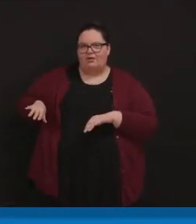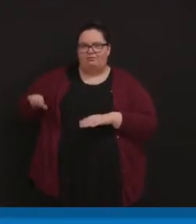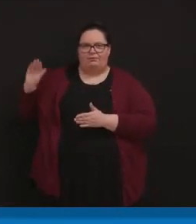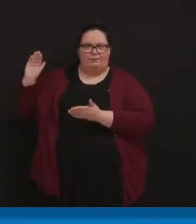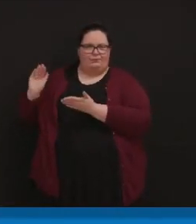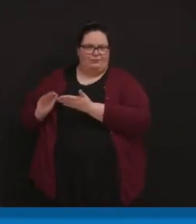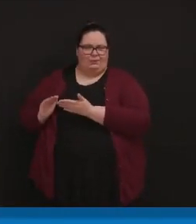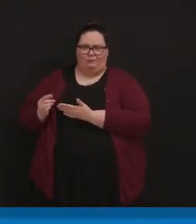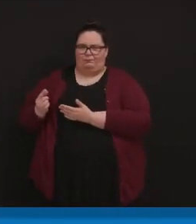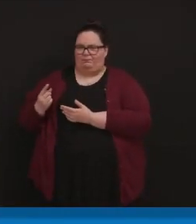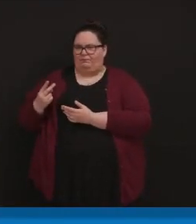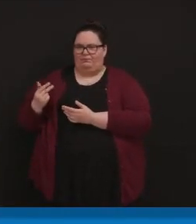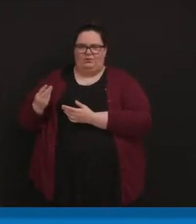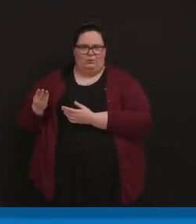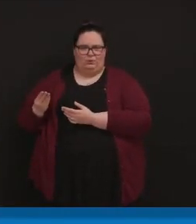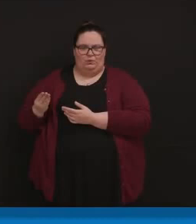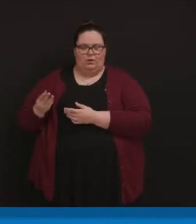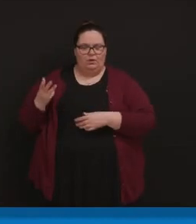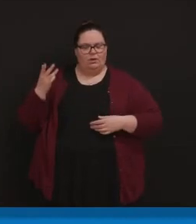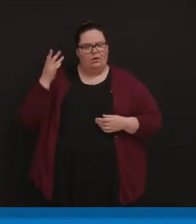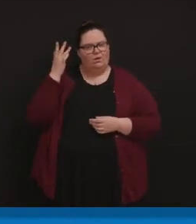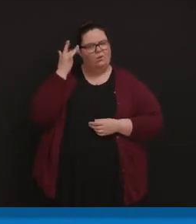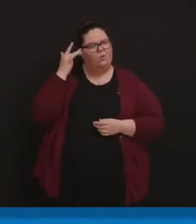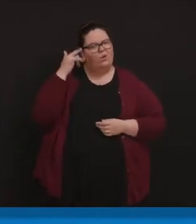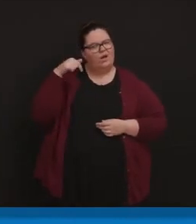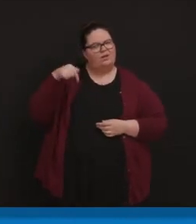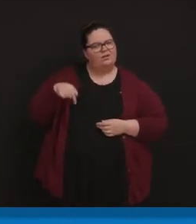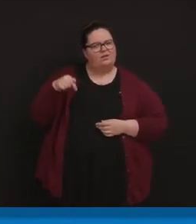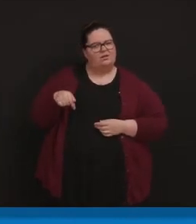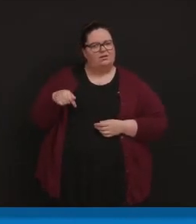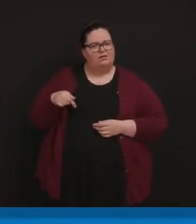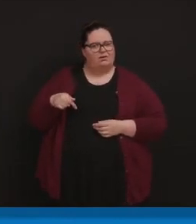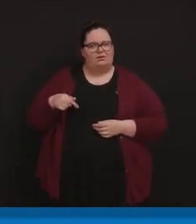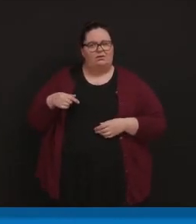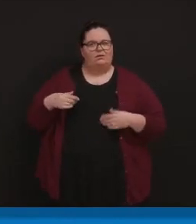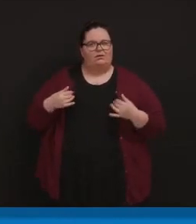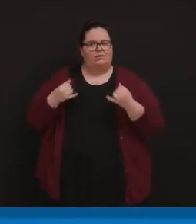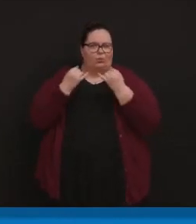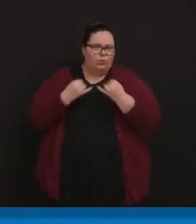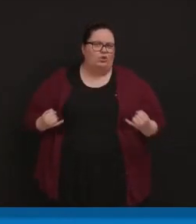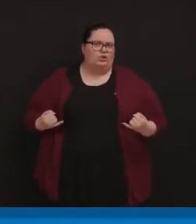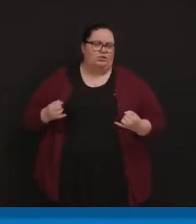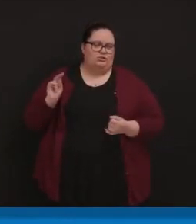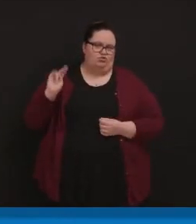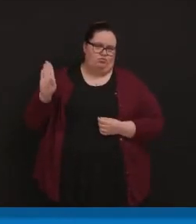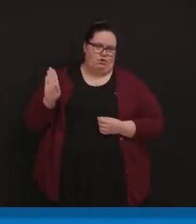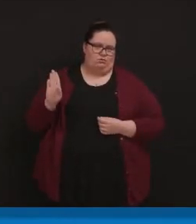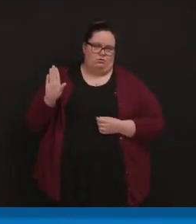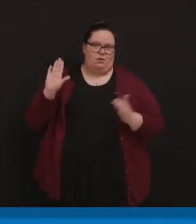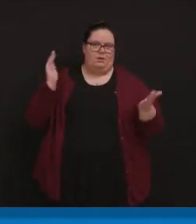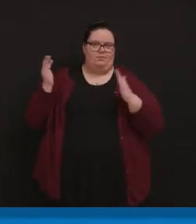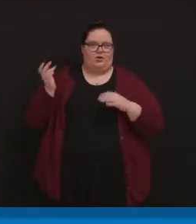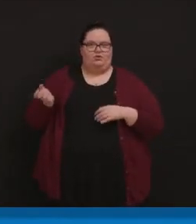the low single digits. Why do you think it's so much worse here than in